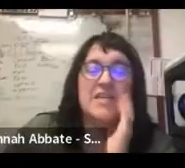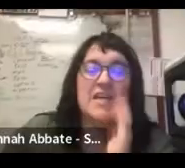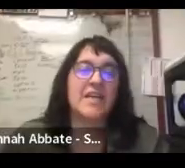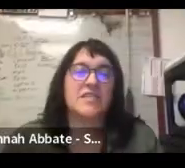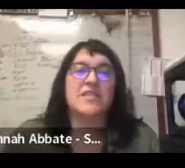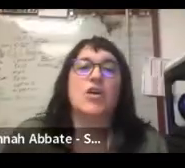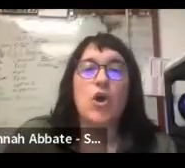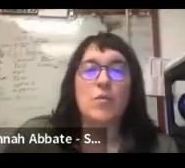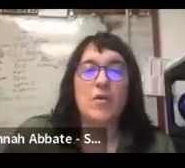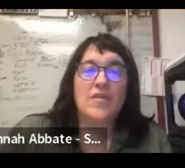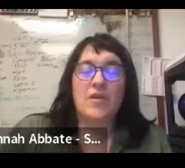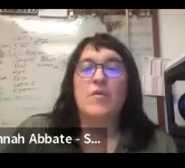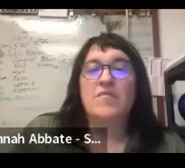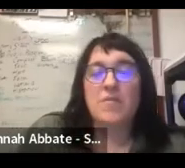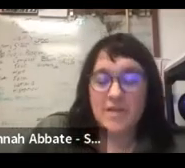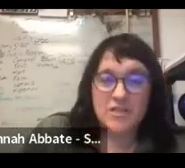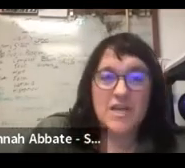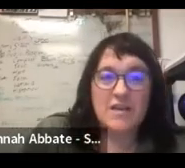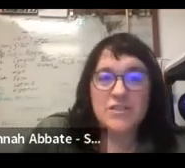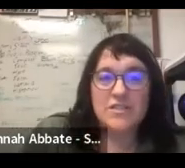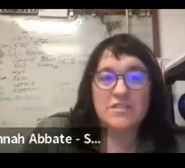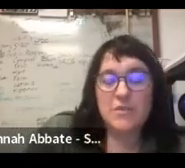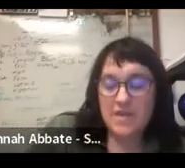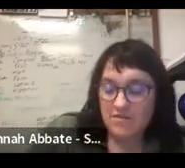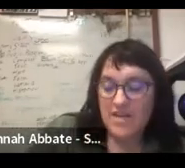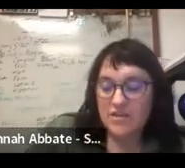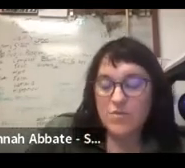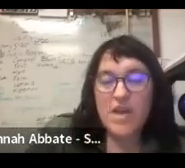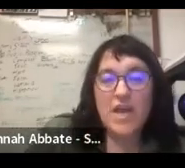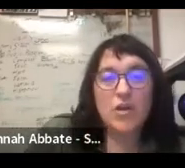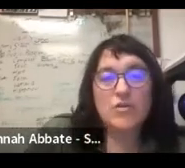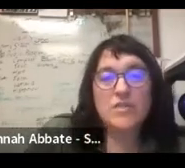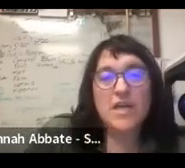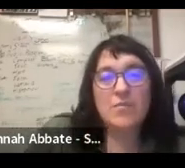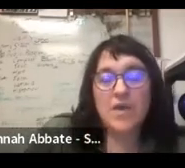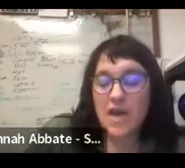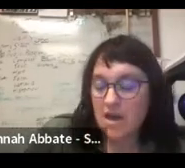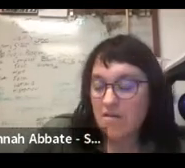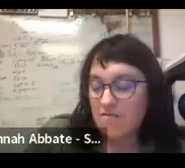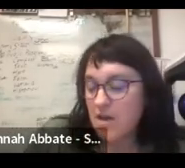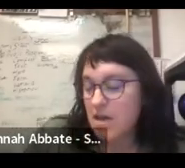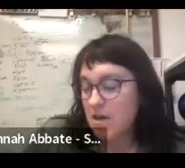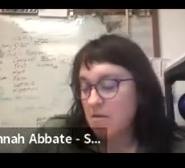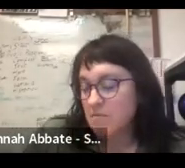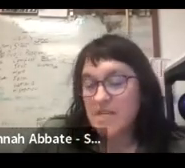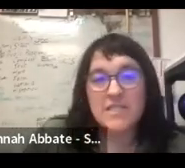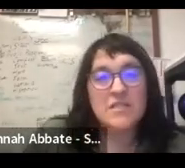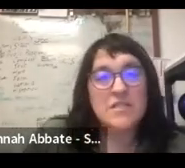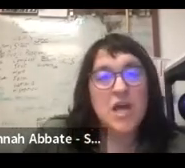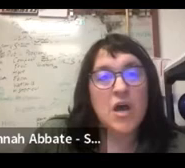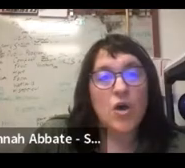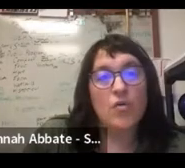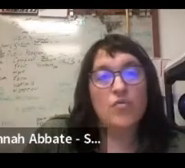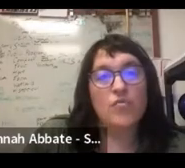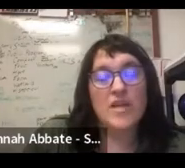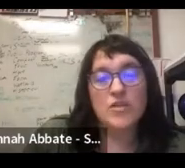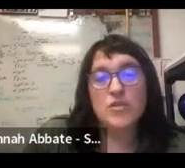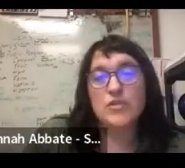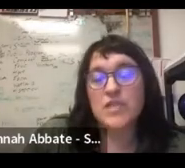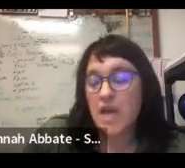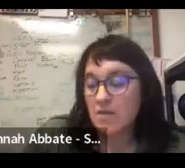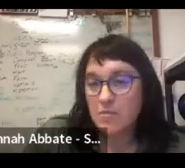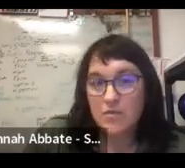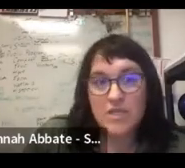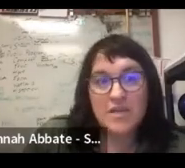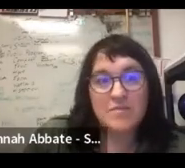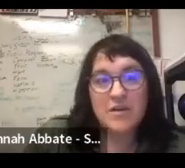This is Susanna at Snoke Harbor. I think one of our biggest challenges is we have 83 acres and we have dozens of